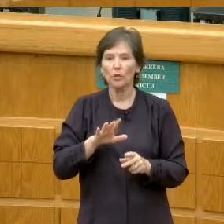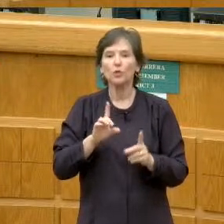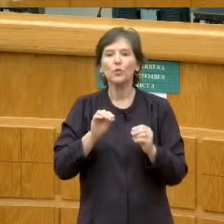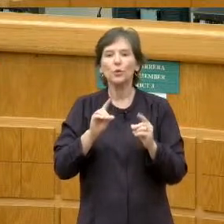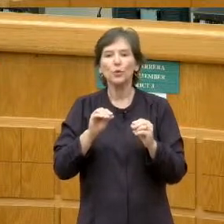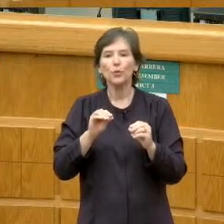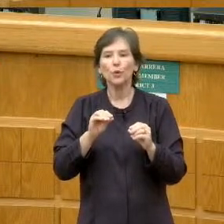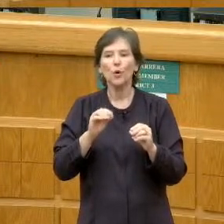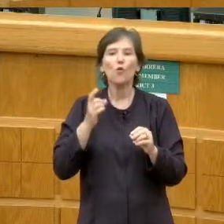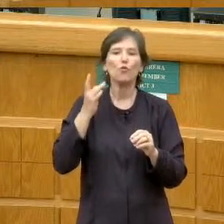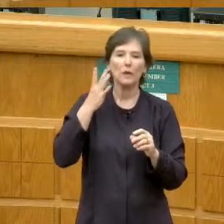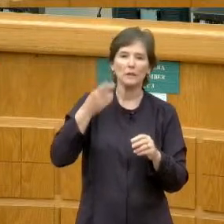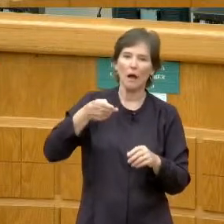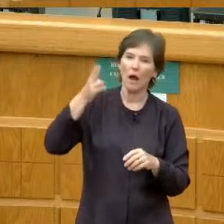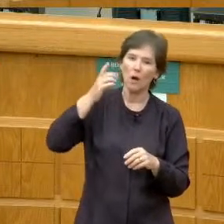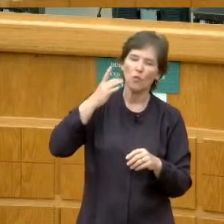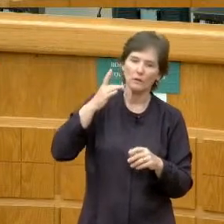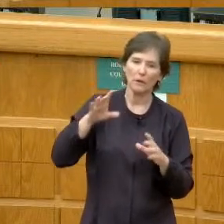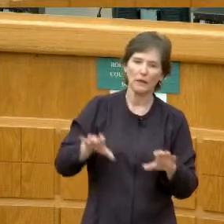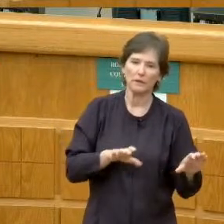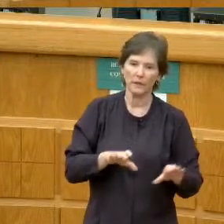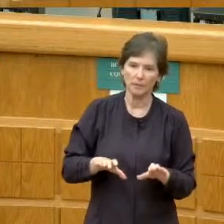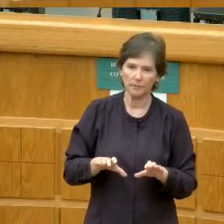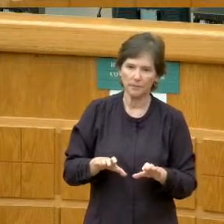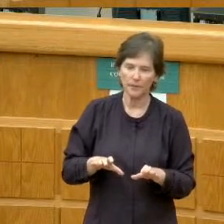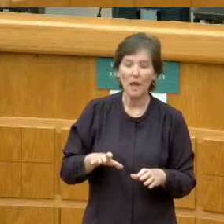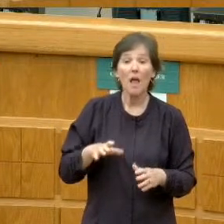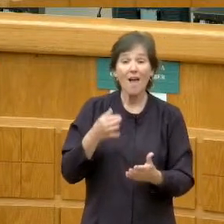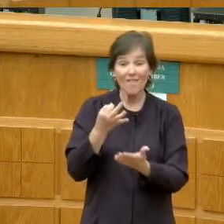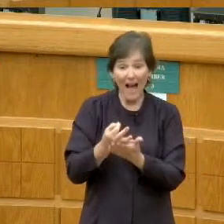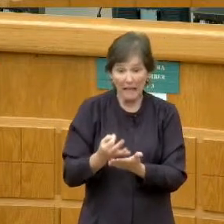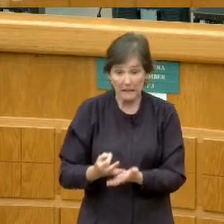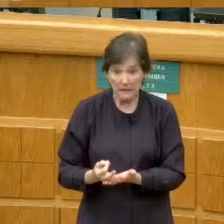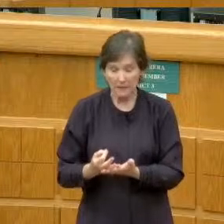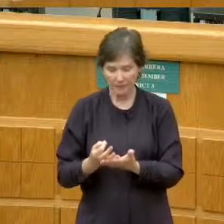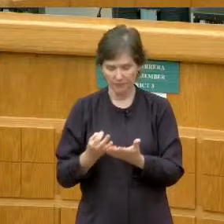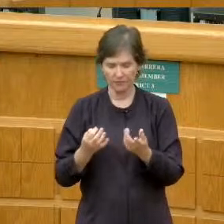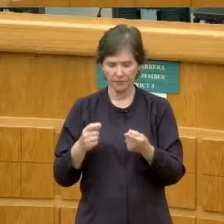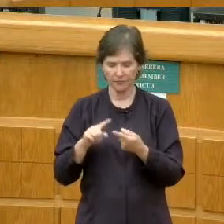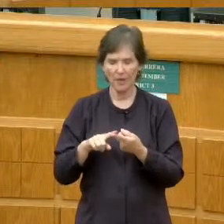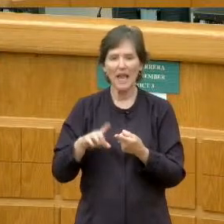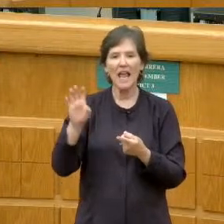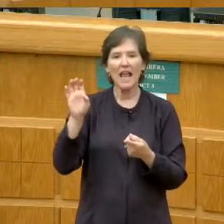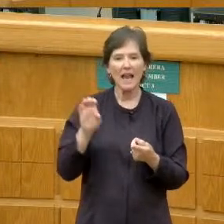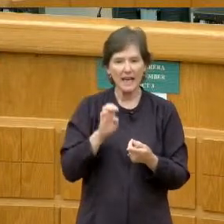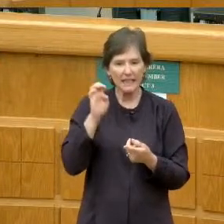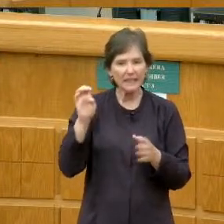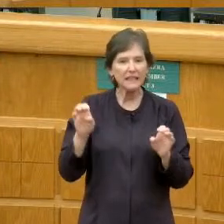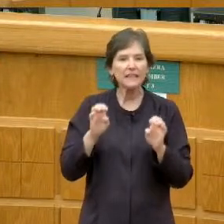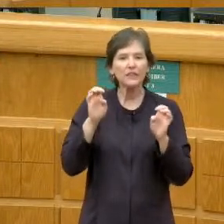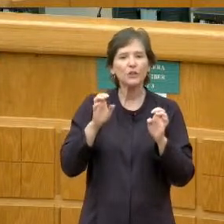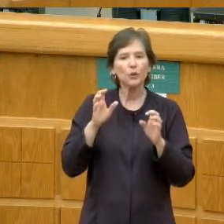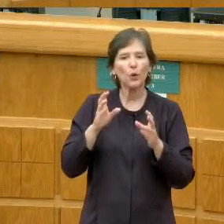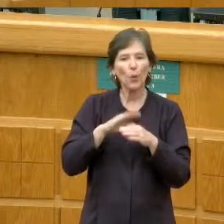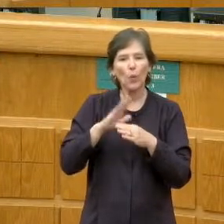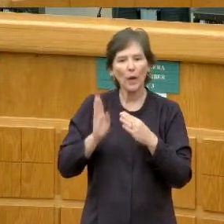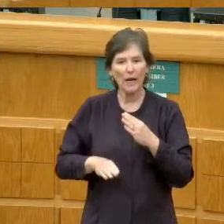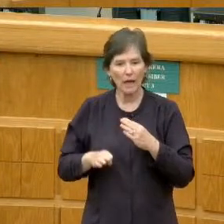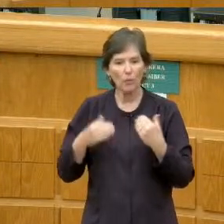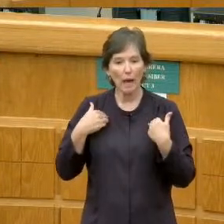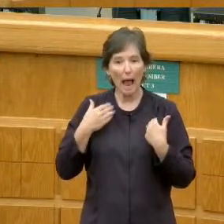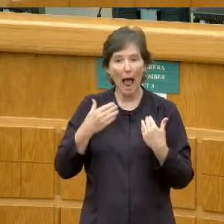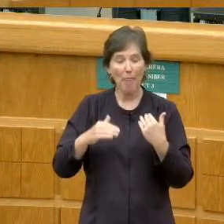we know are these facts: that Easter weekend, we had a beach order in place, and we didn't have a